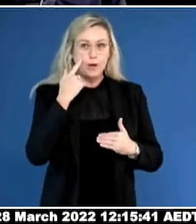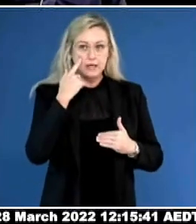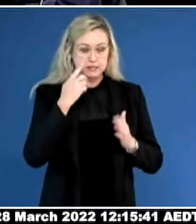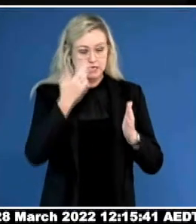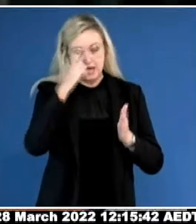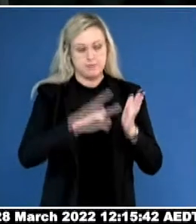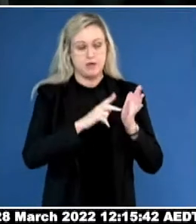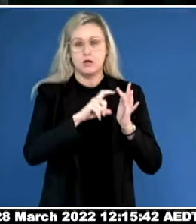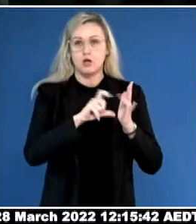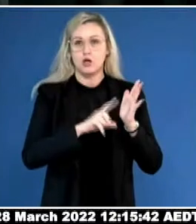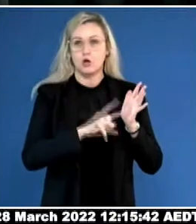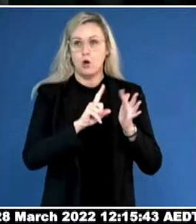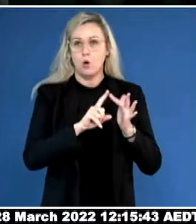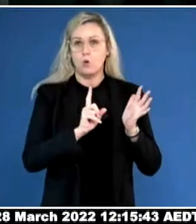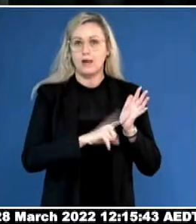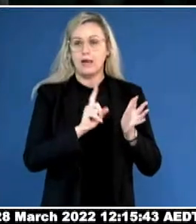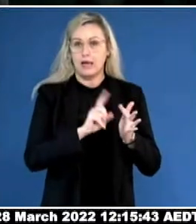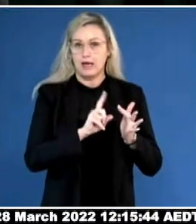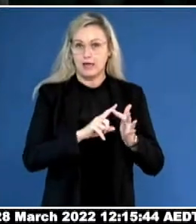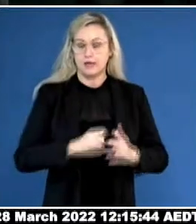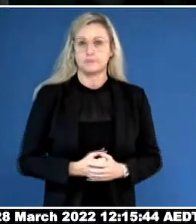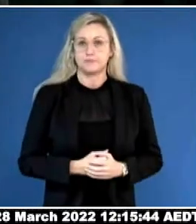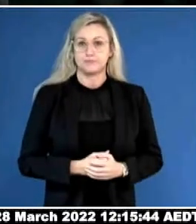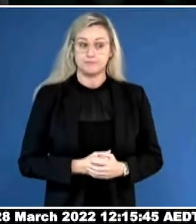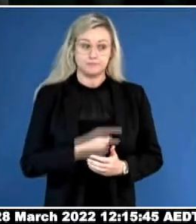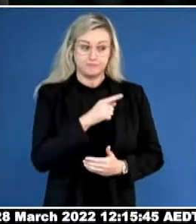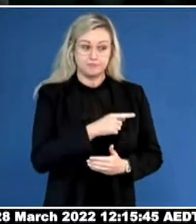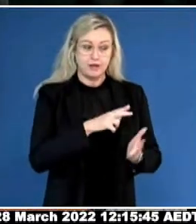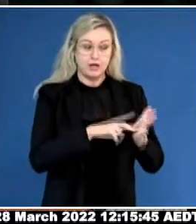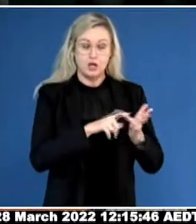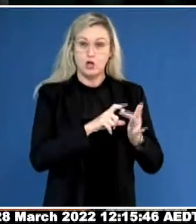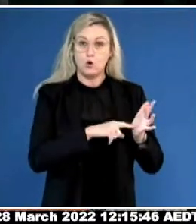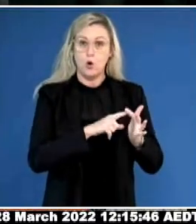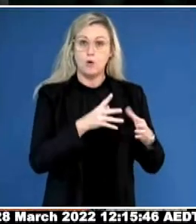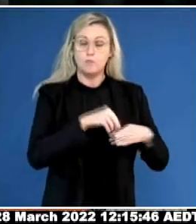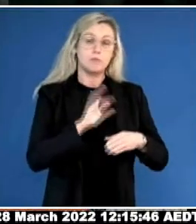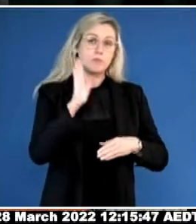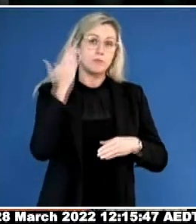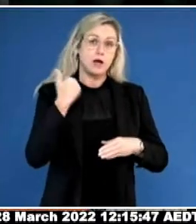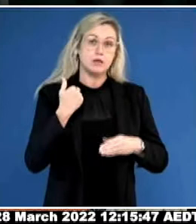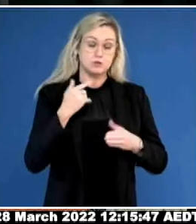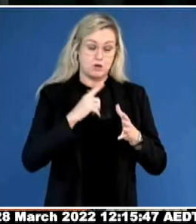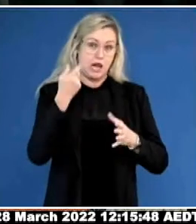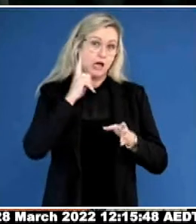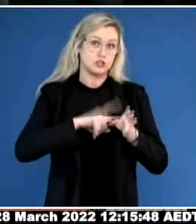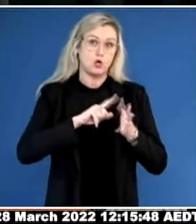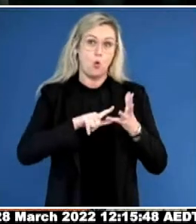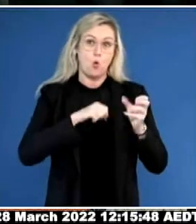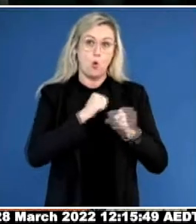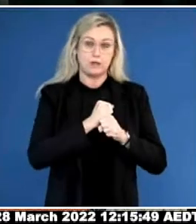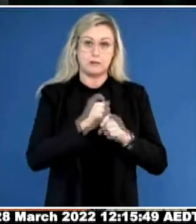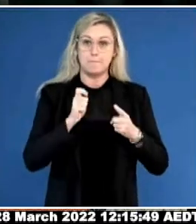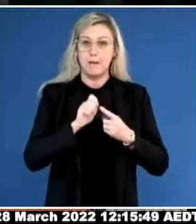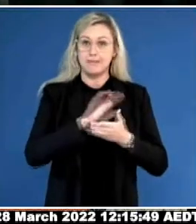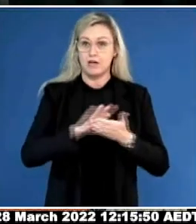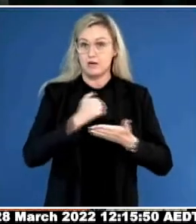Lee participated at public hearing 5 back in August a couple of years ago, and Ms. Lee's